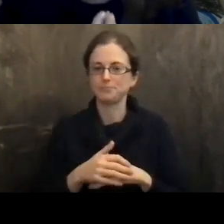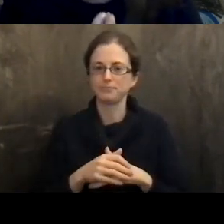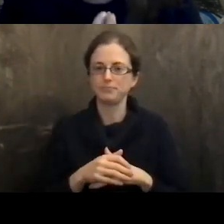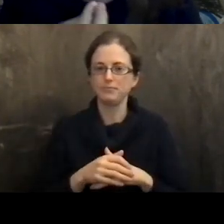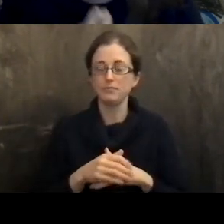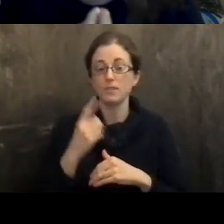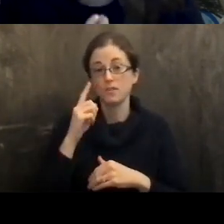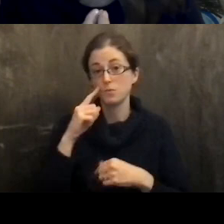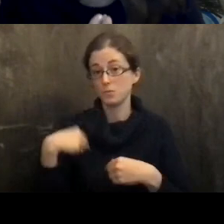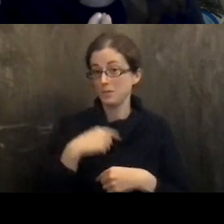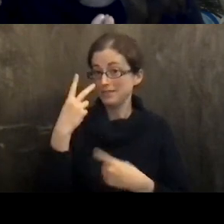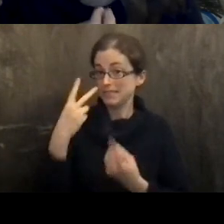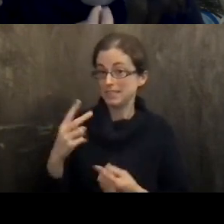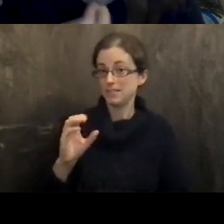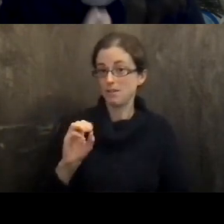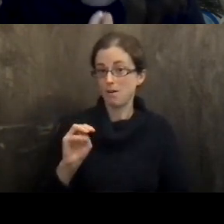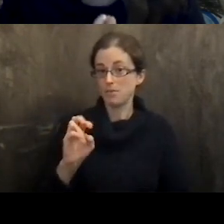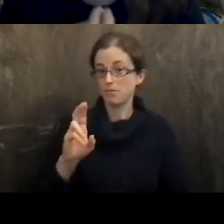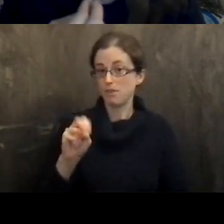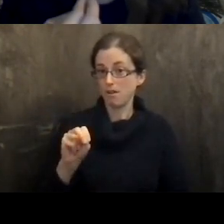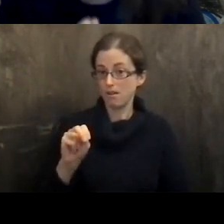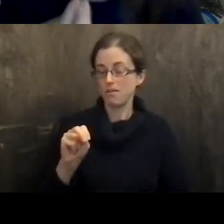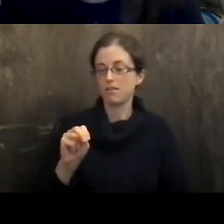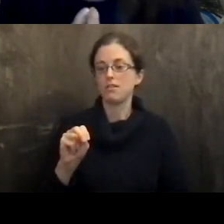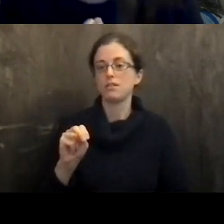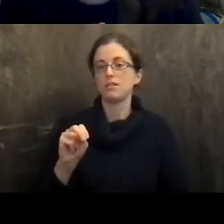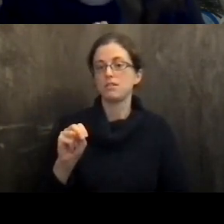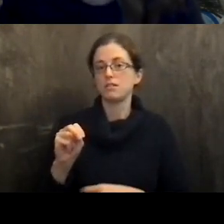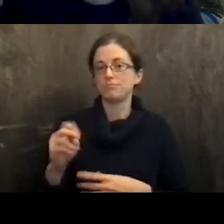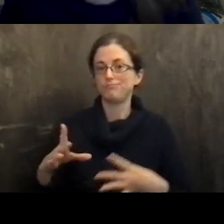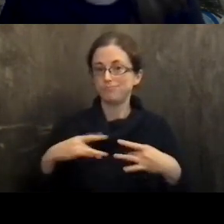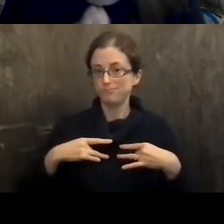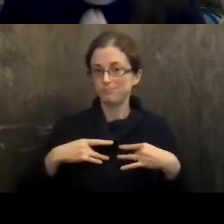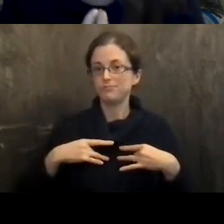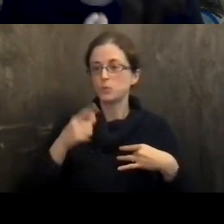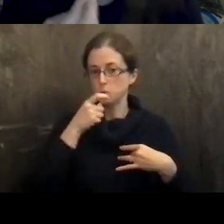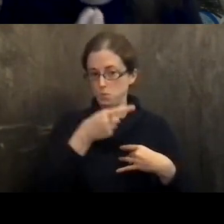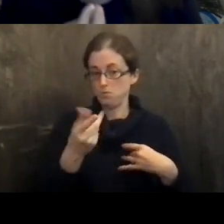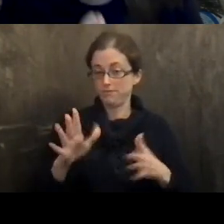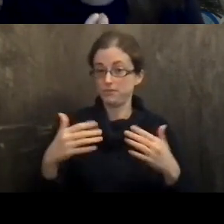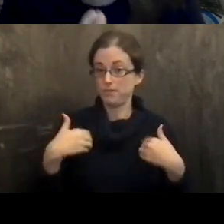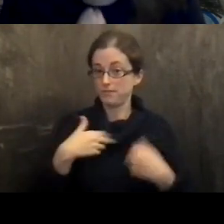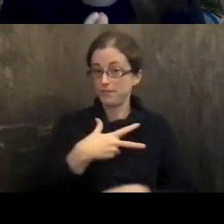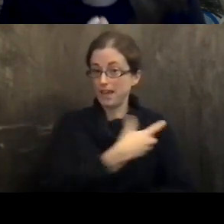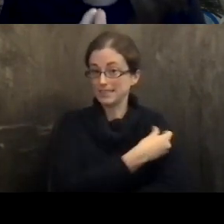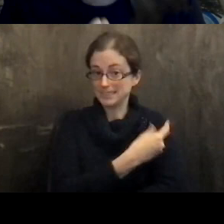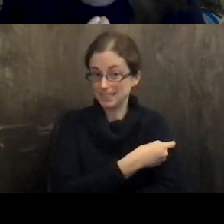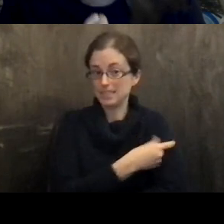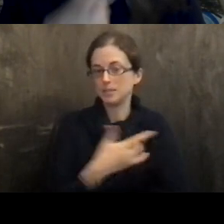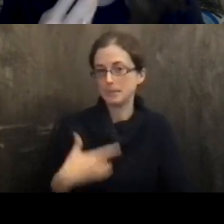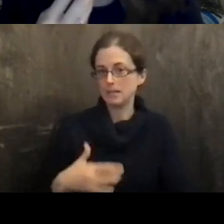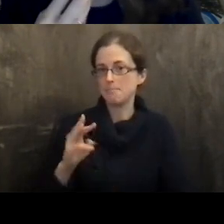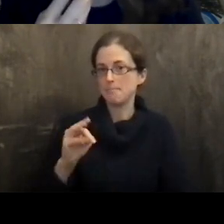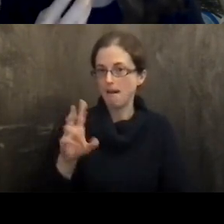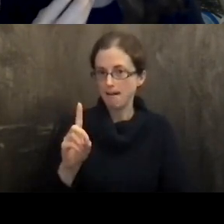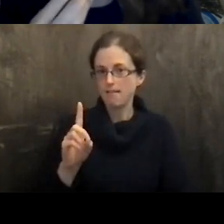we have seen in vaccinated people, they have presented as mild symptoms. So it seems like the vaccine continues to protect